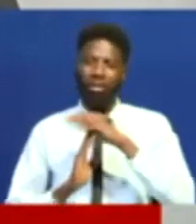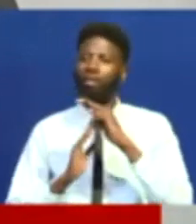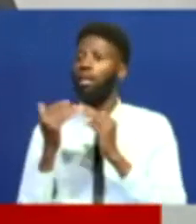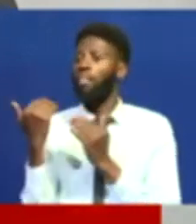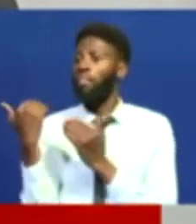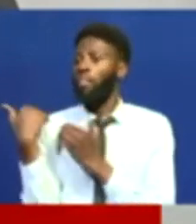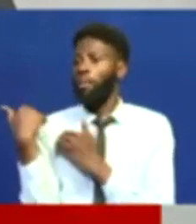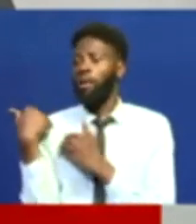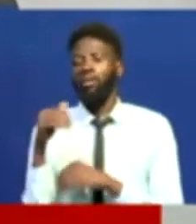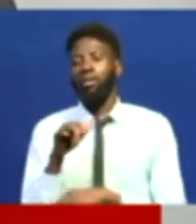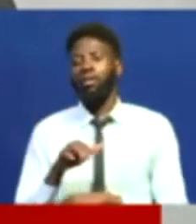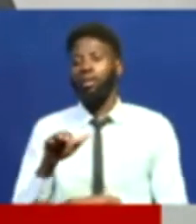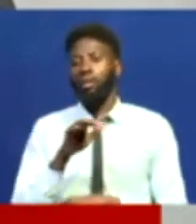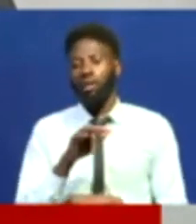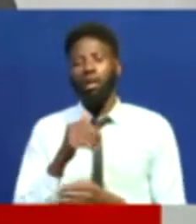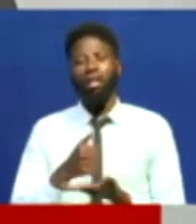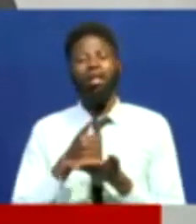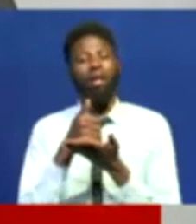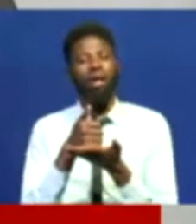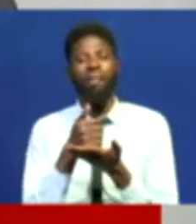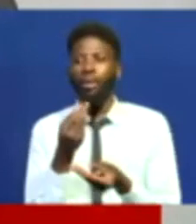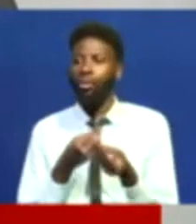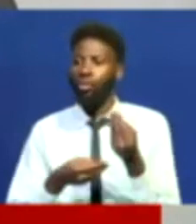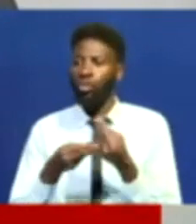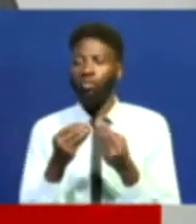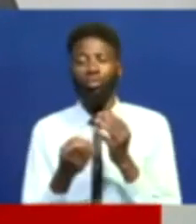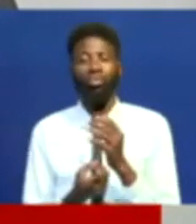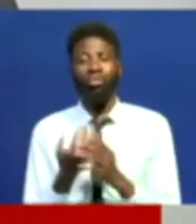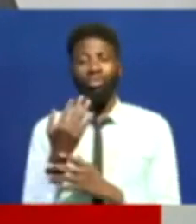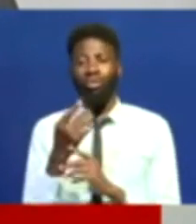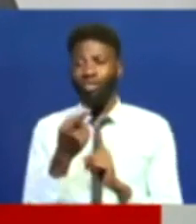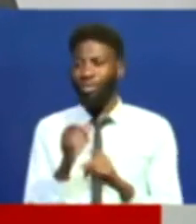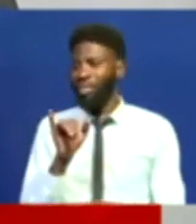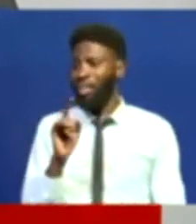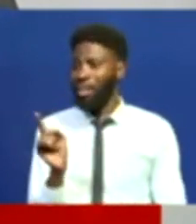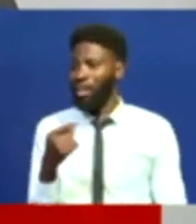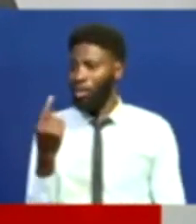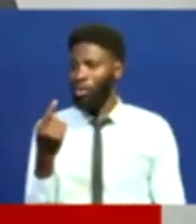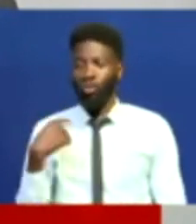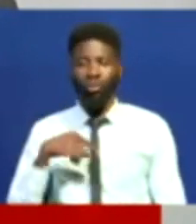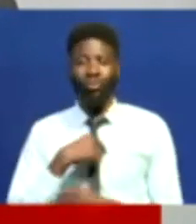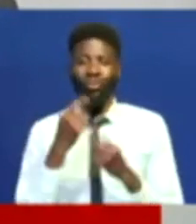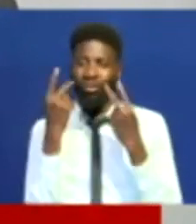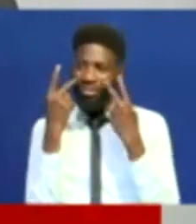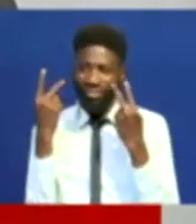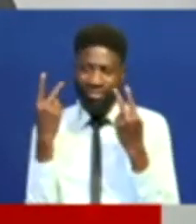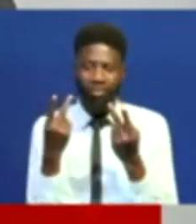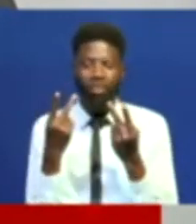economic growth. Mm-hmm. And from that alone, we have seen an emergence of a lot of